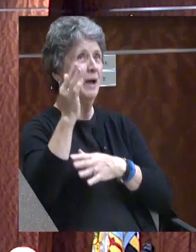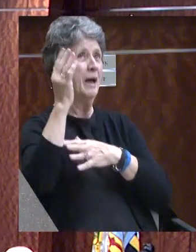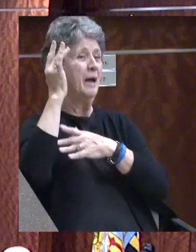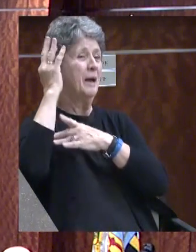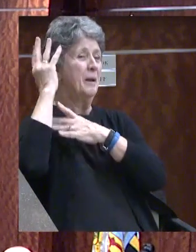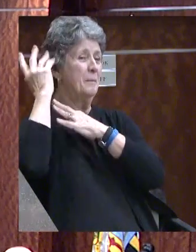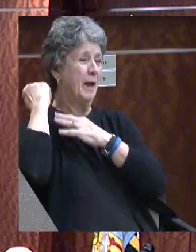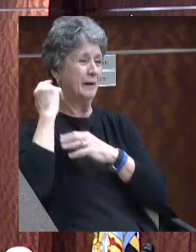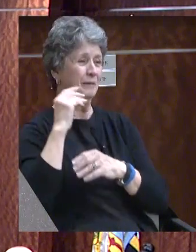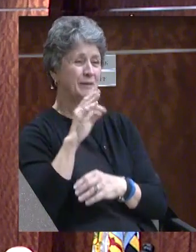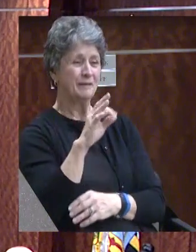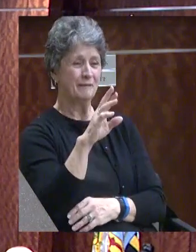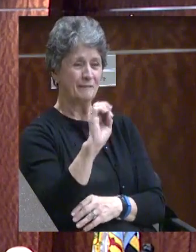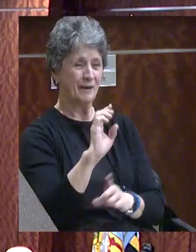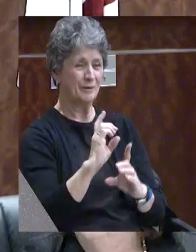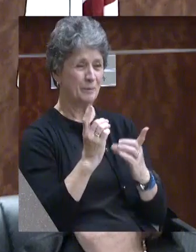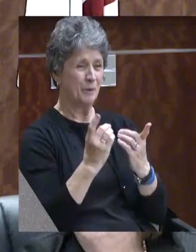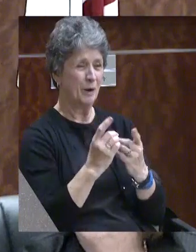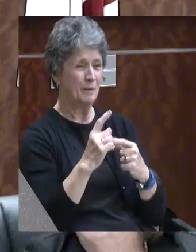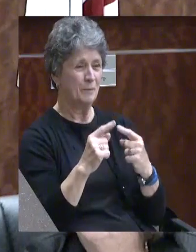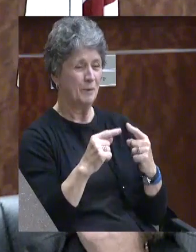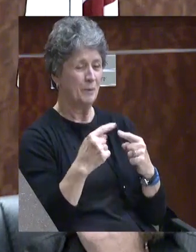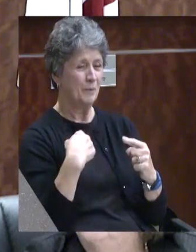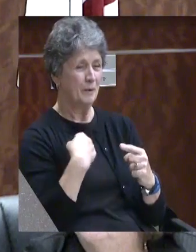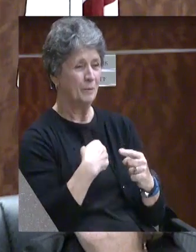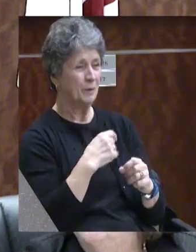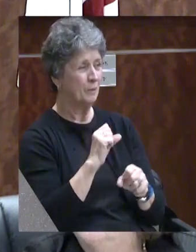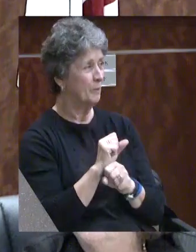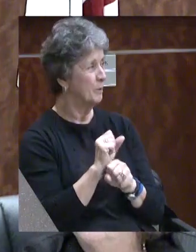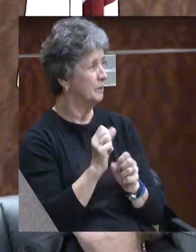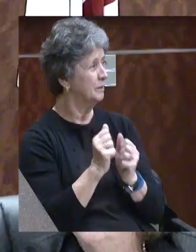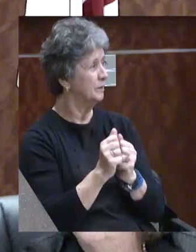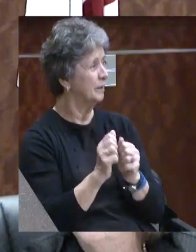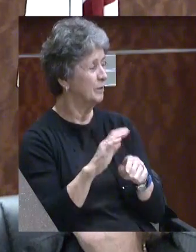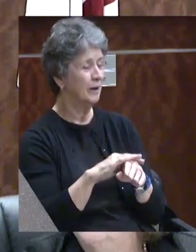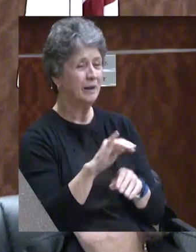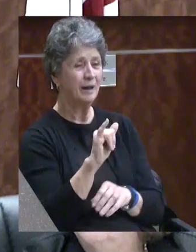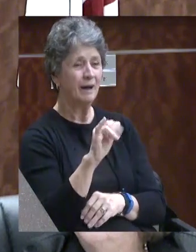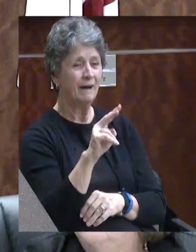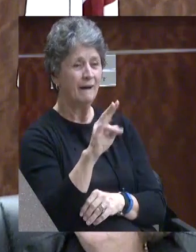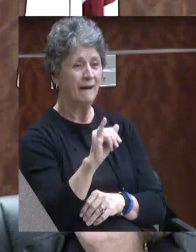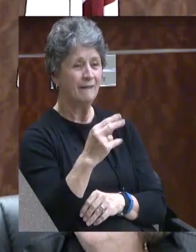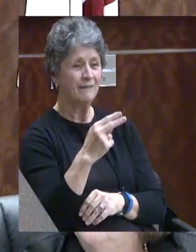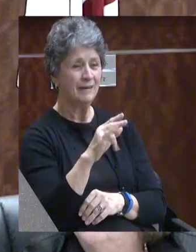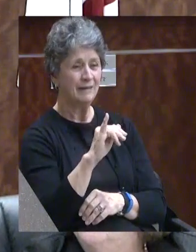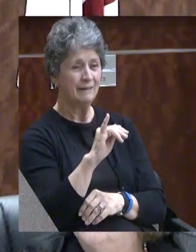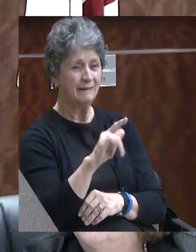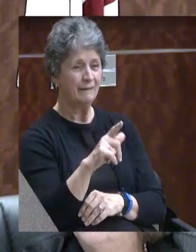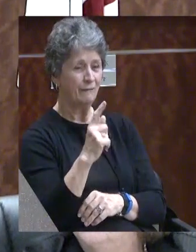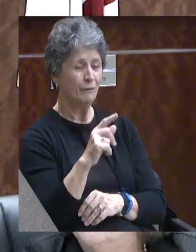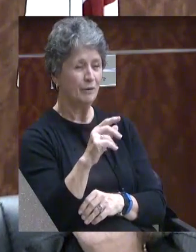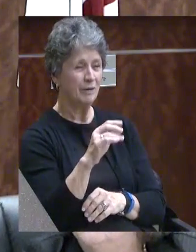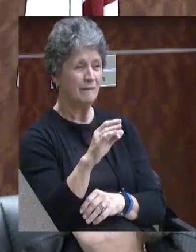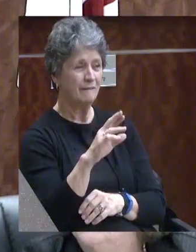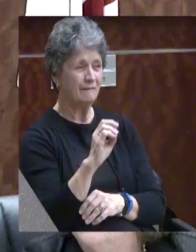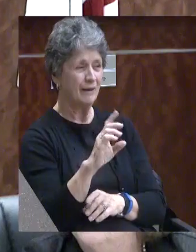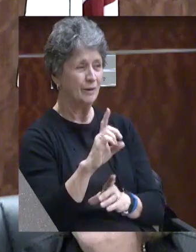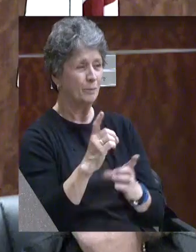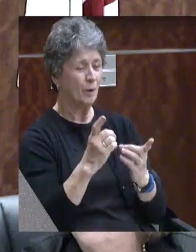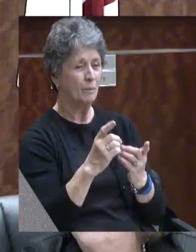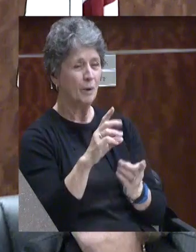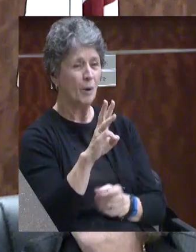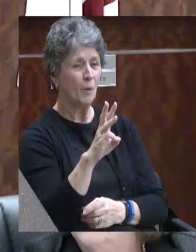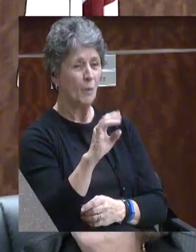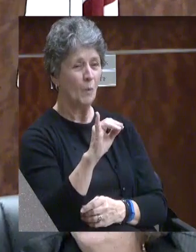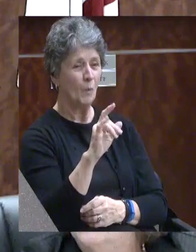were doing things over at Ivy Hill for the fire department. But Walter, again, him